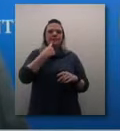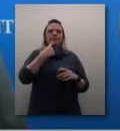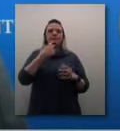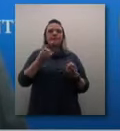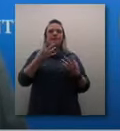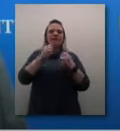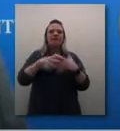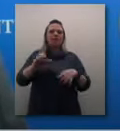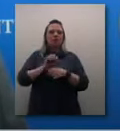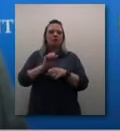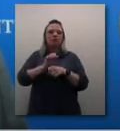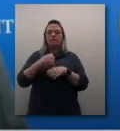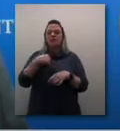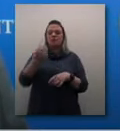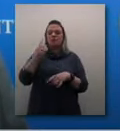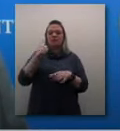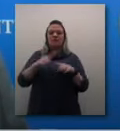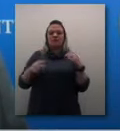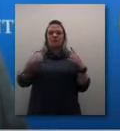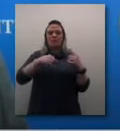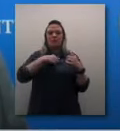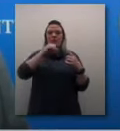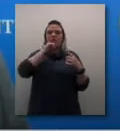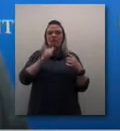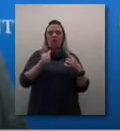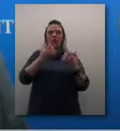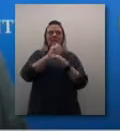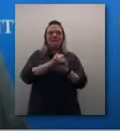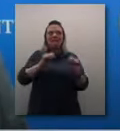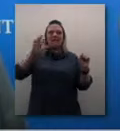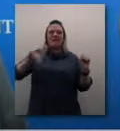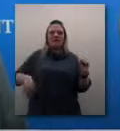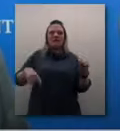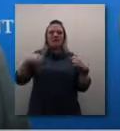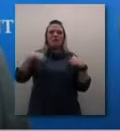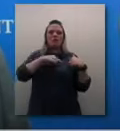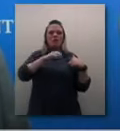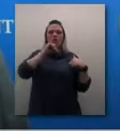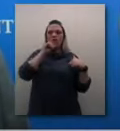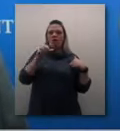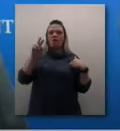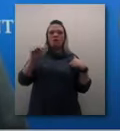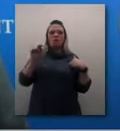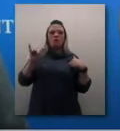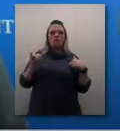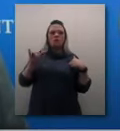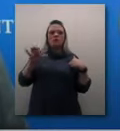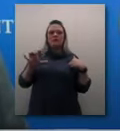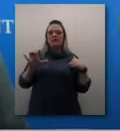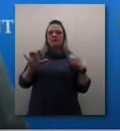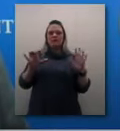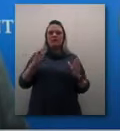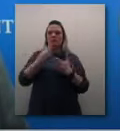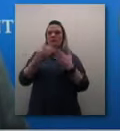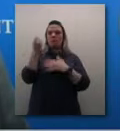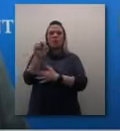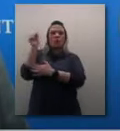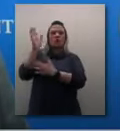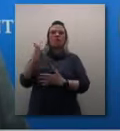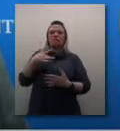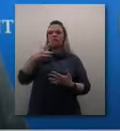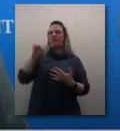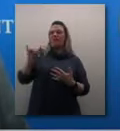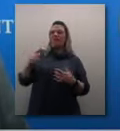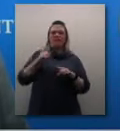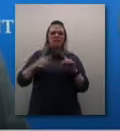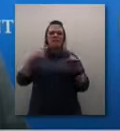I understand that. But we're not out of the woods yet. We are not New York City. I agree with some of the protesters who felt that way, but we are not in a place where